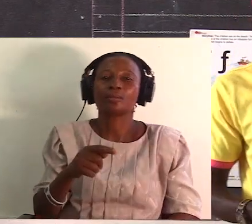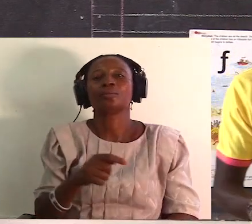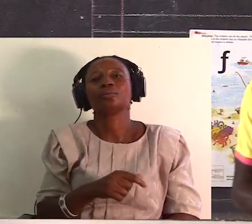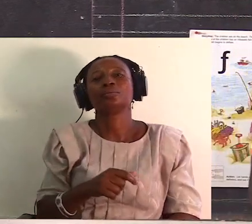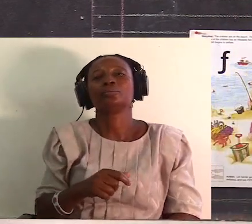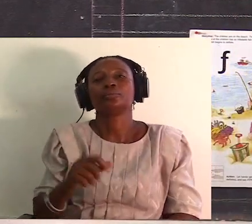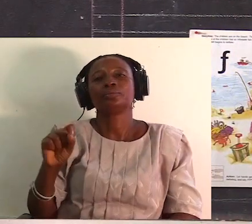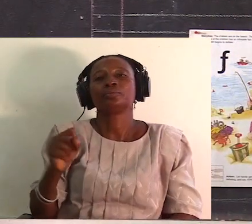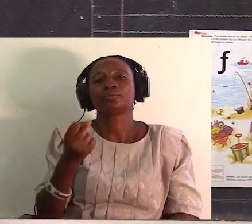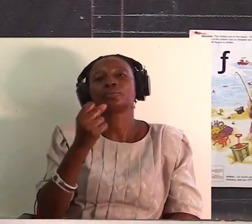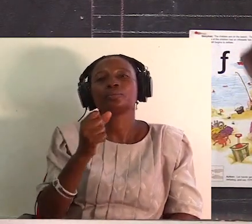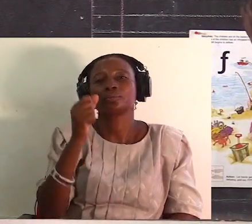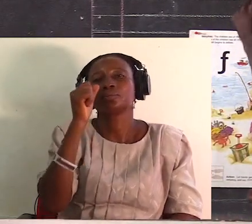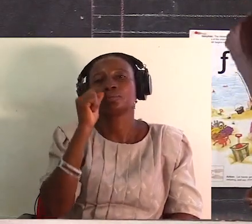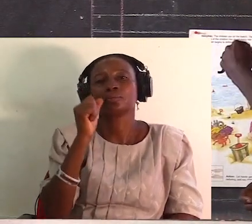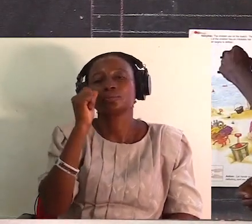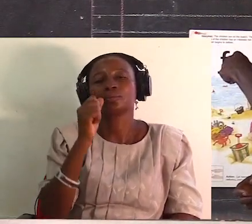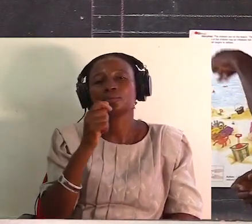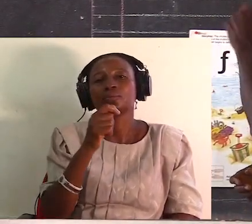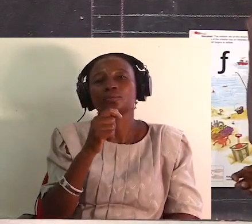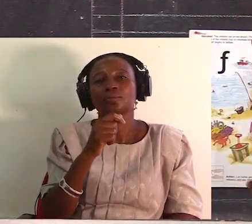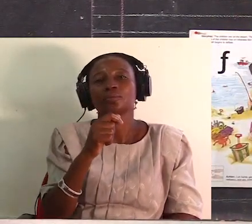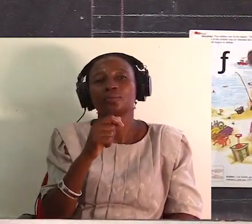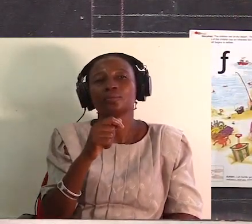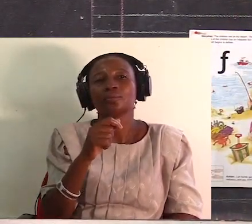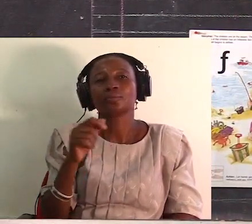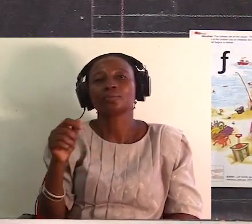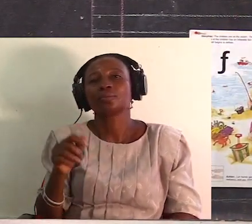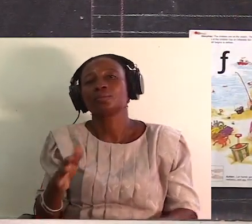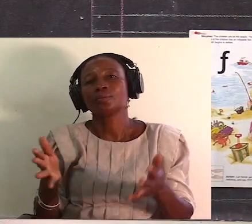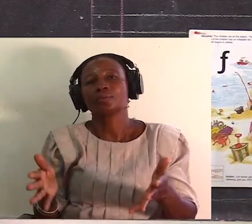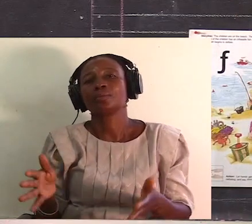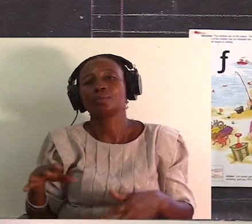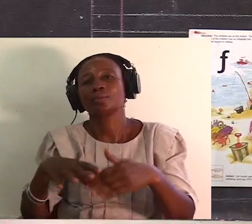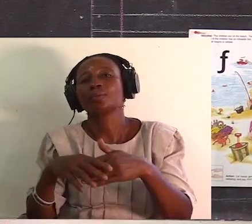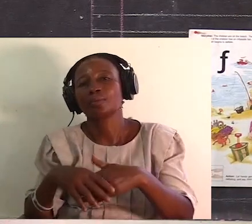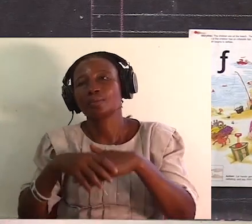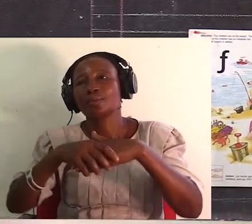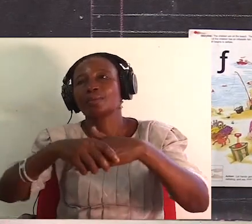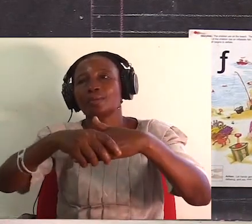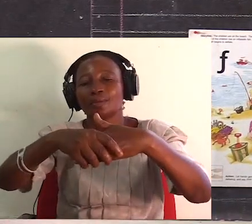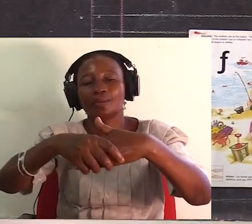Can we use that sketch on a friend's back?